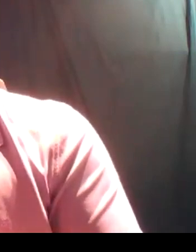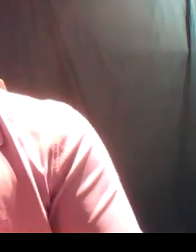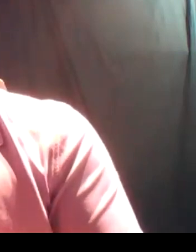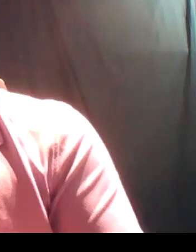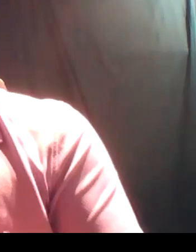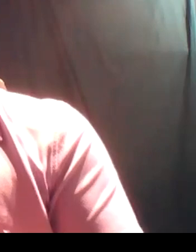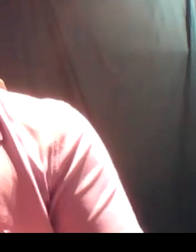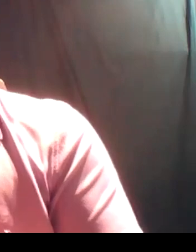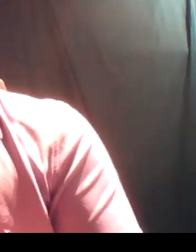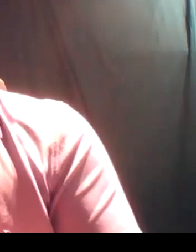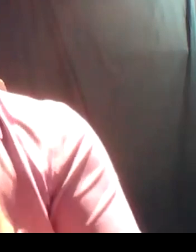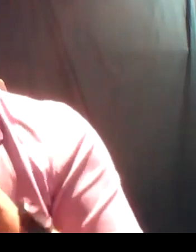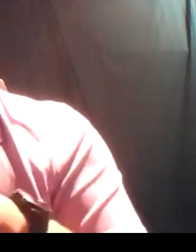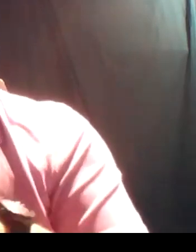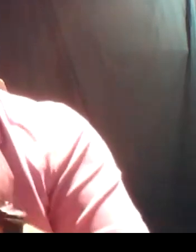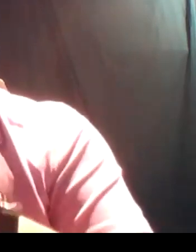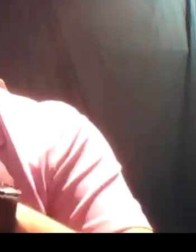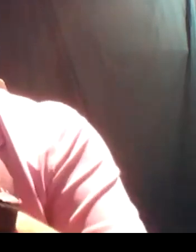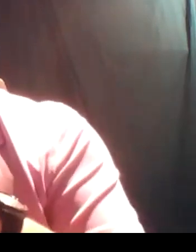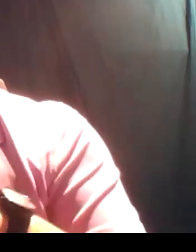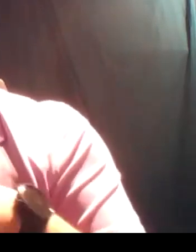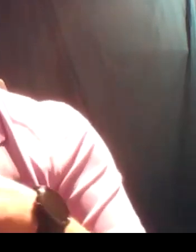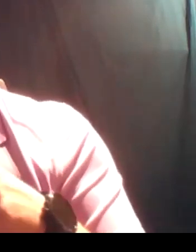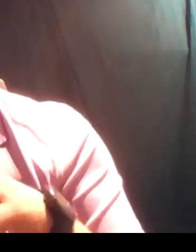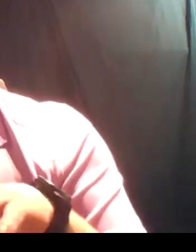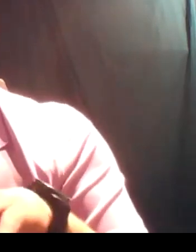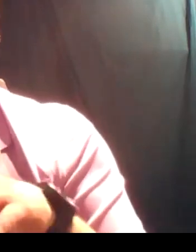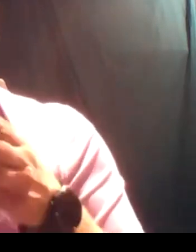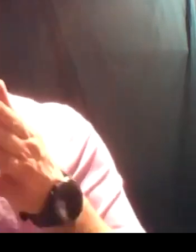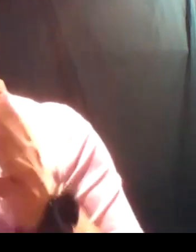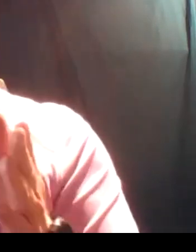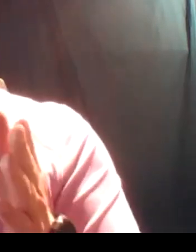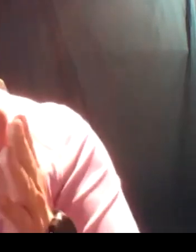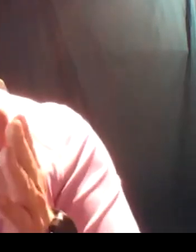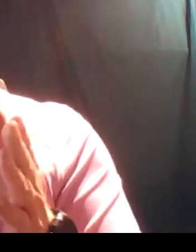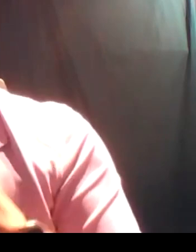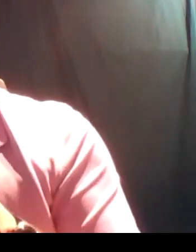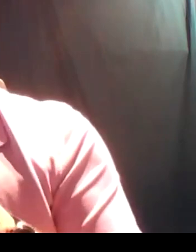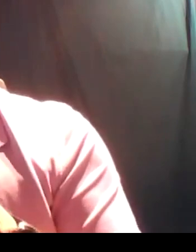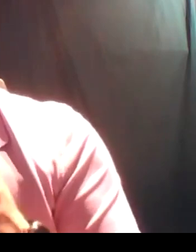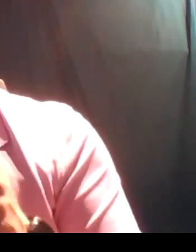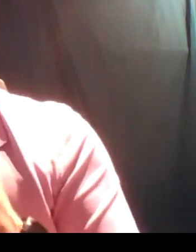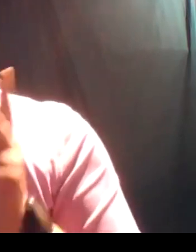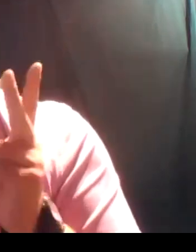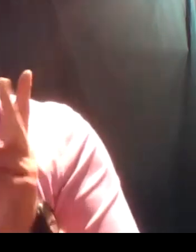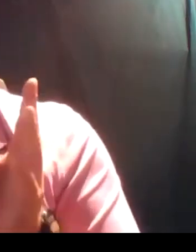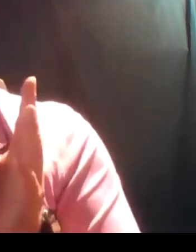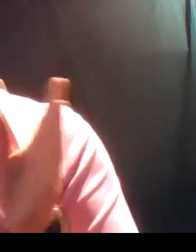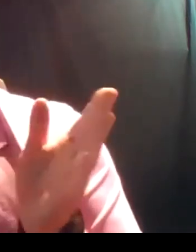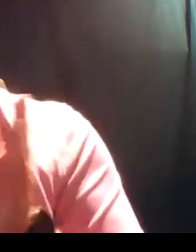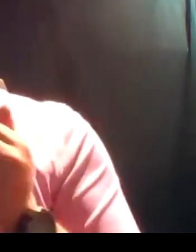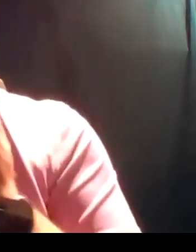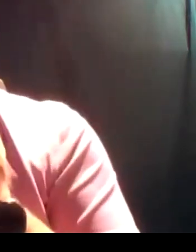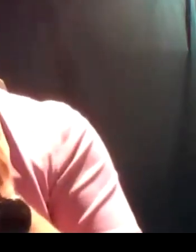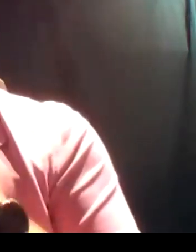entitled and set up in your typical way. It's like, oh, what about, and then people on the master plan were sort of